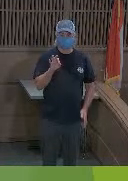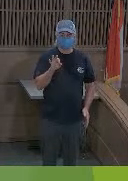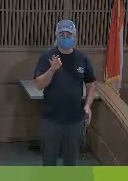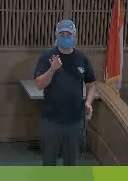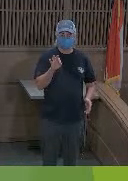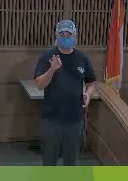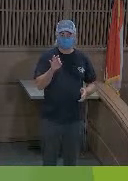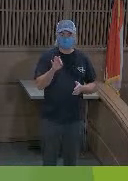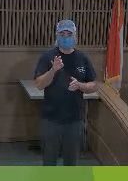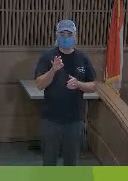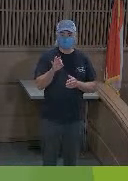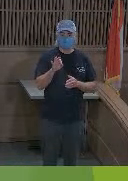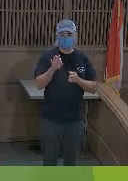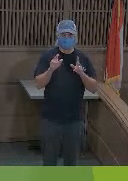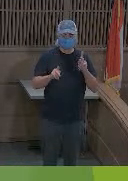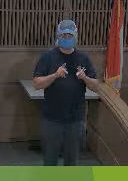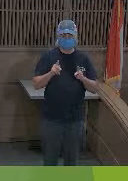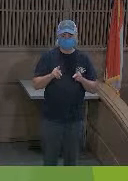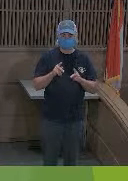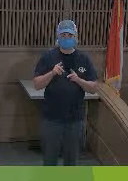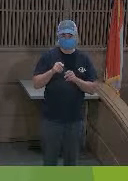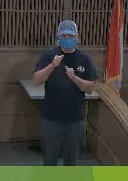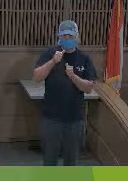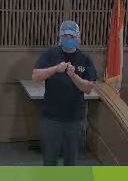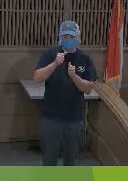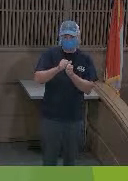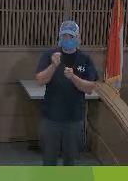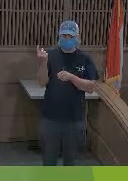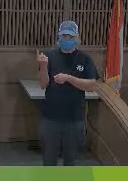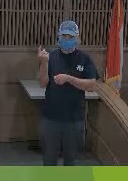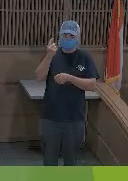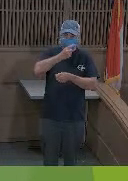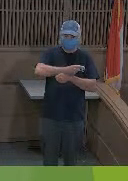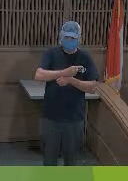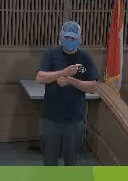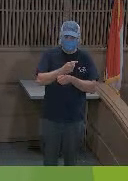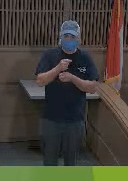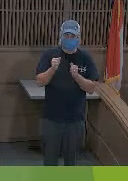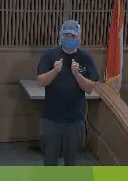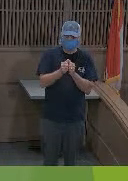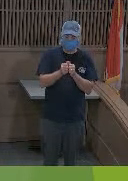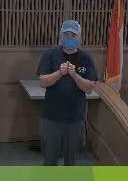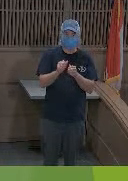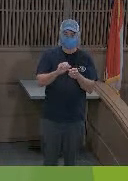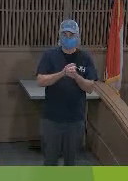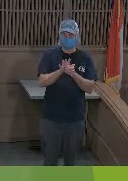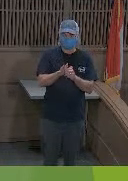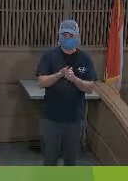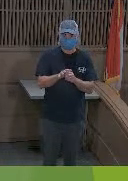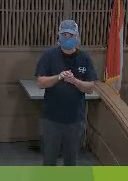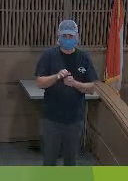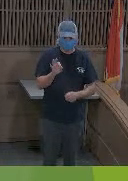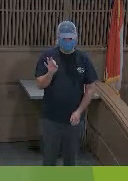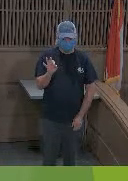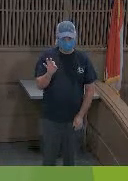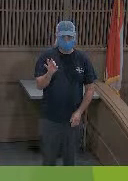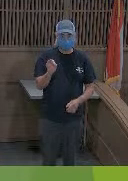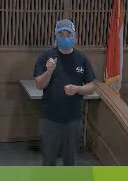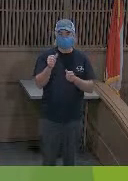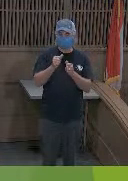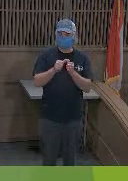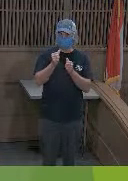COVID patients a day, which again is the highest rate we've seen since April 2020.